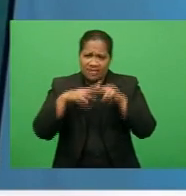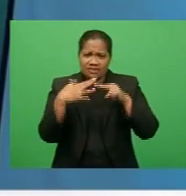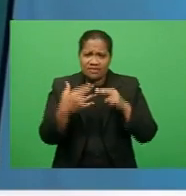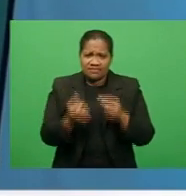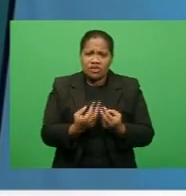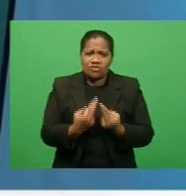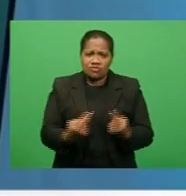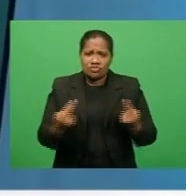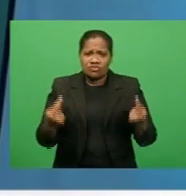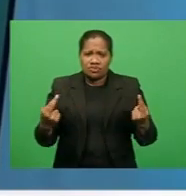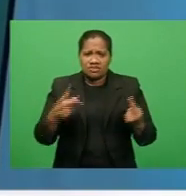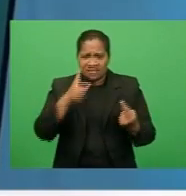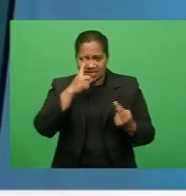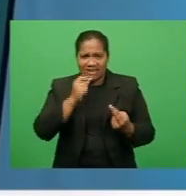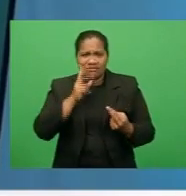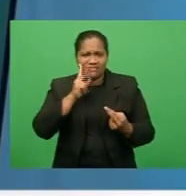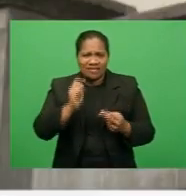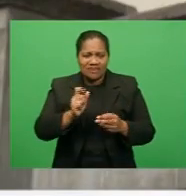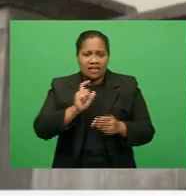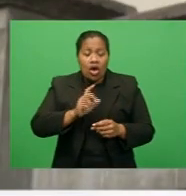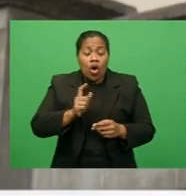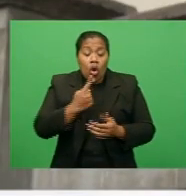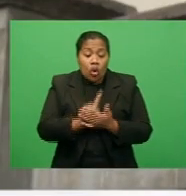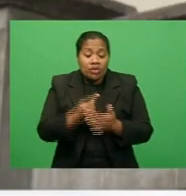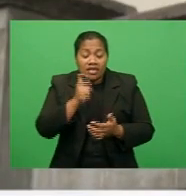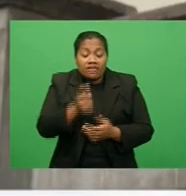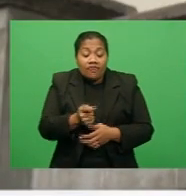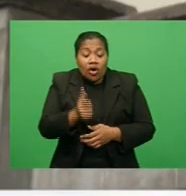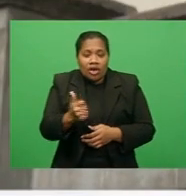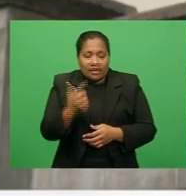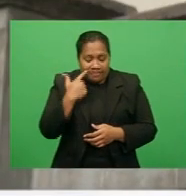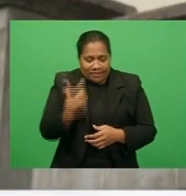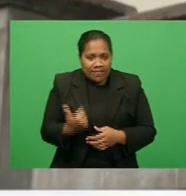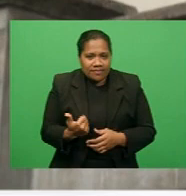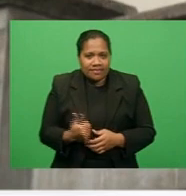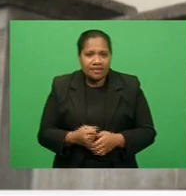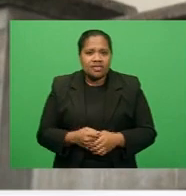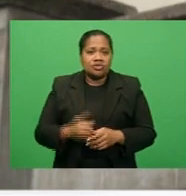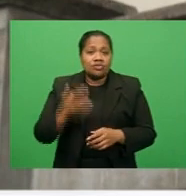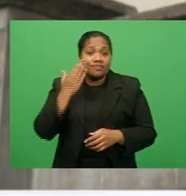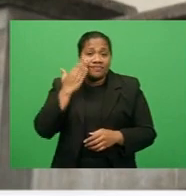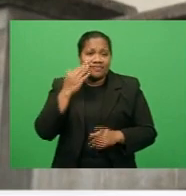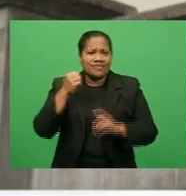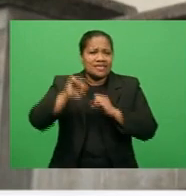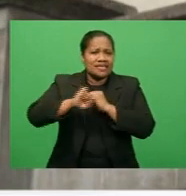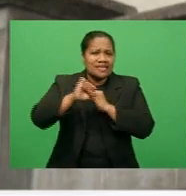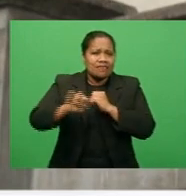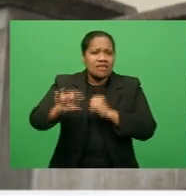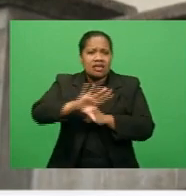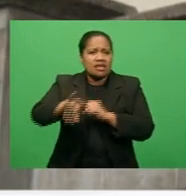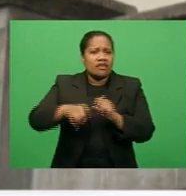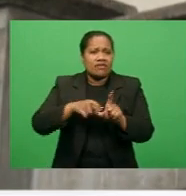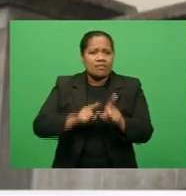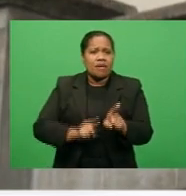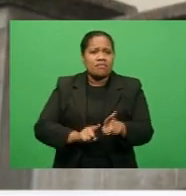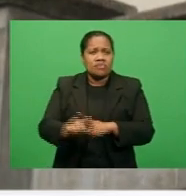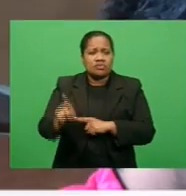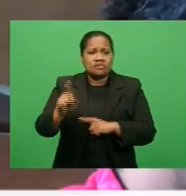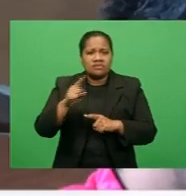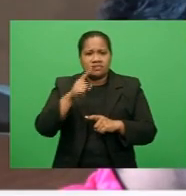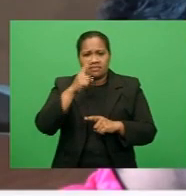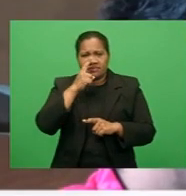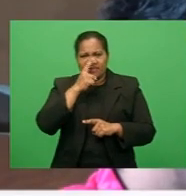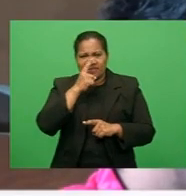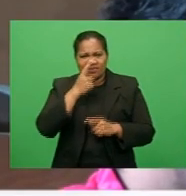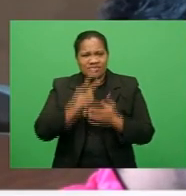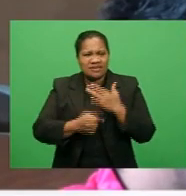treat the cancer only with early detection. He says there have been awareness campaigns every year, but most patients fear of visiting their